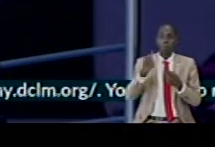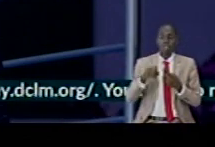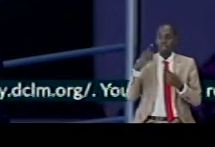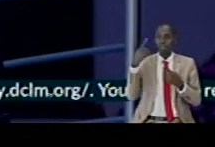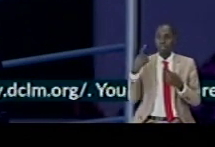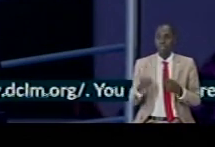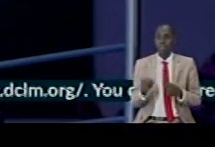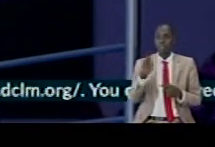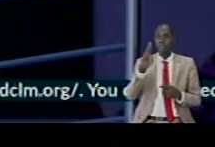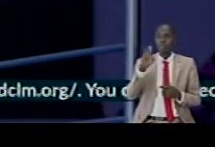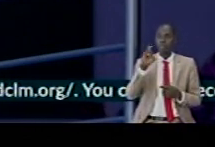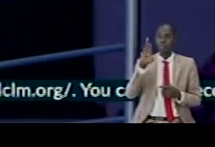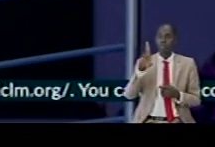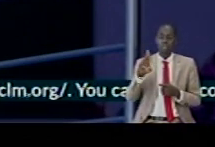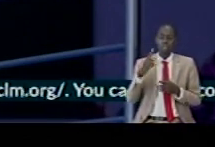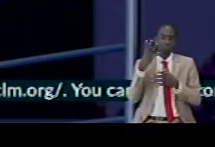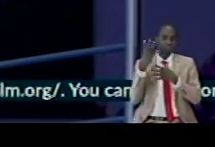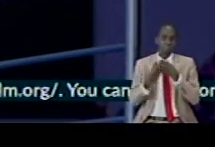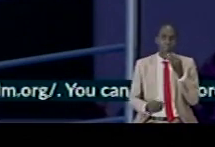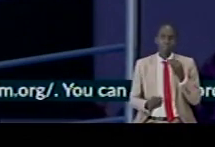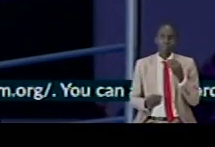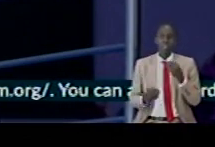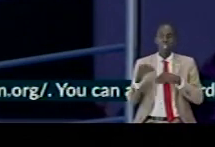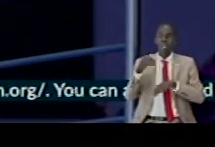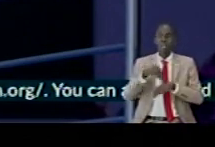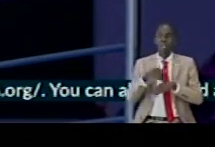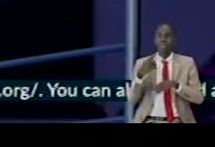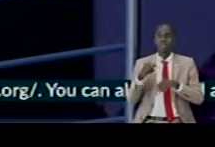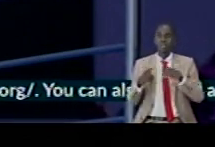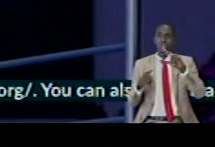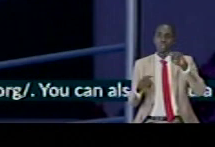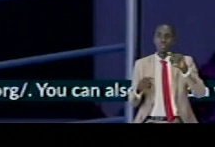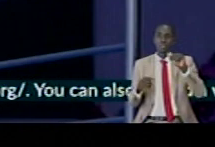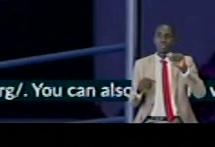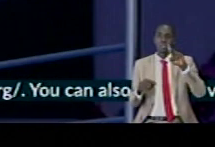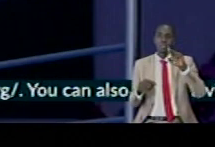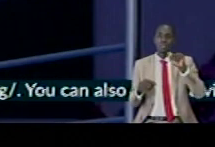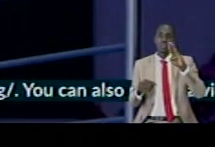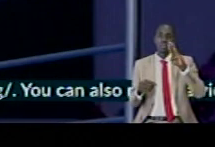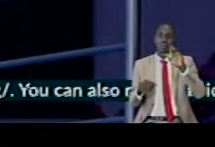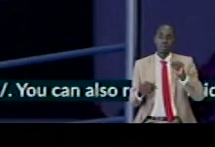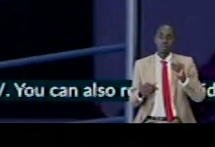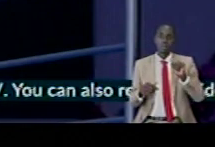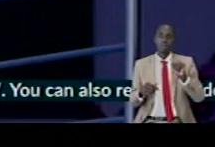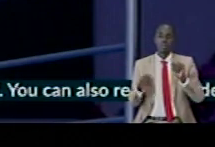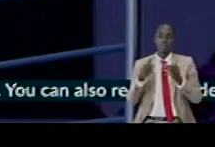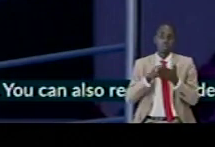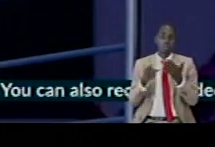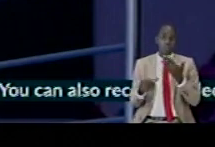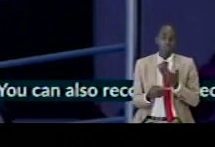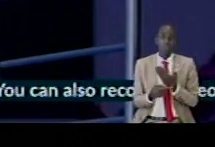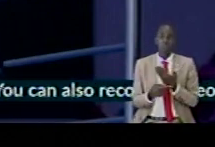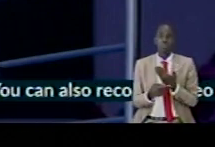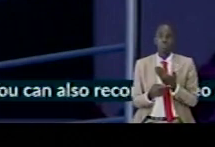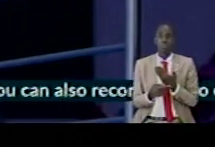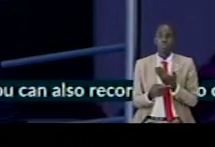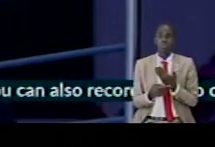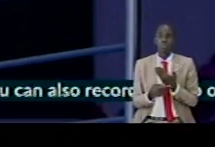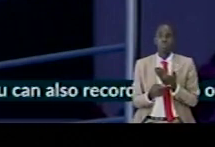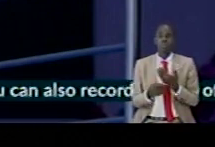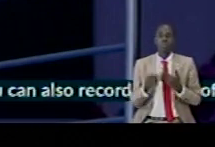the Taraba program, in the Taraba GCK, I was having a